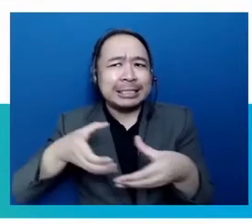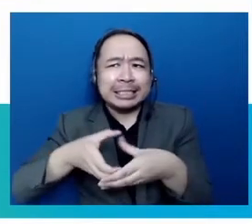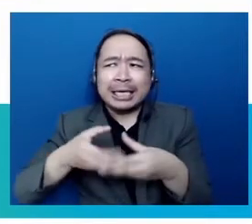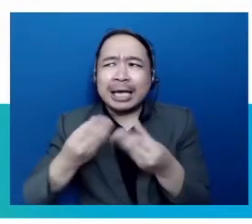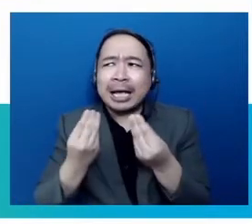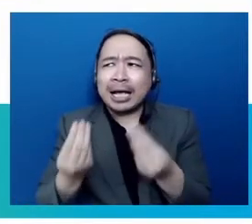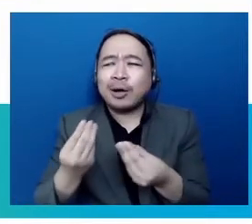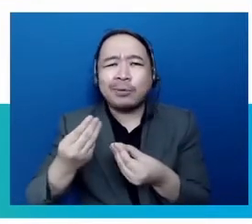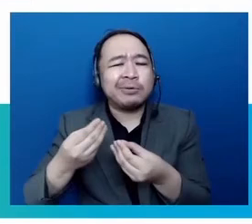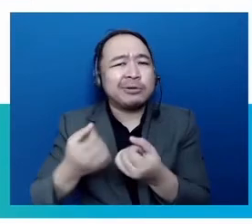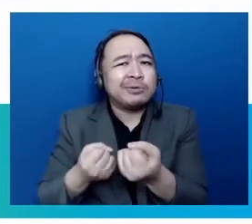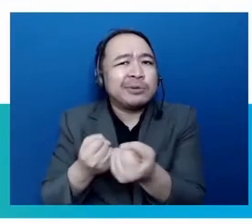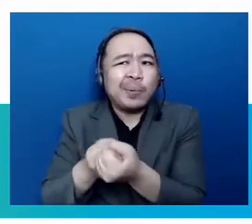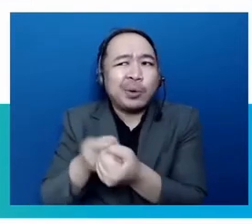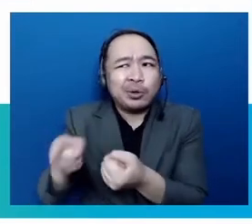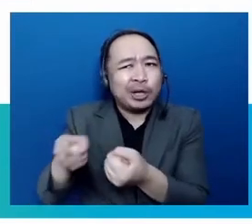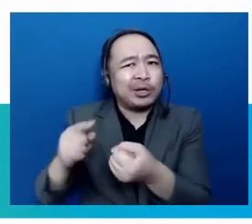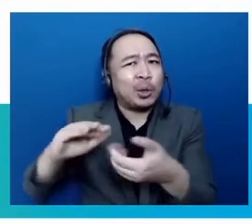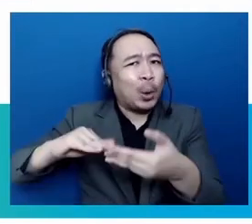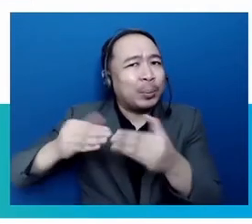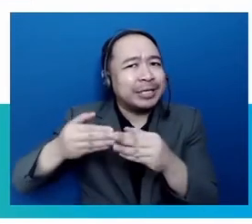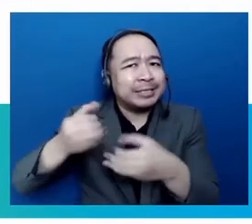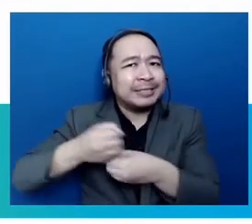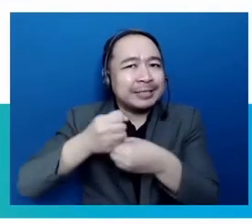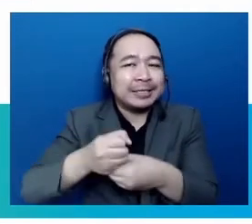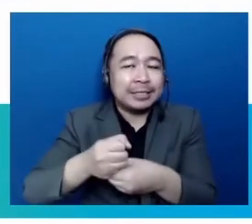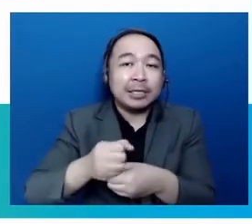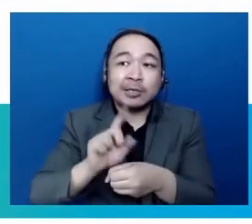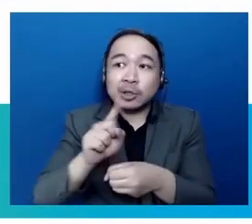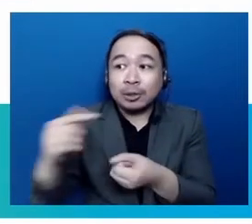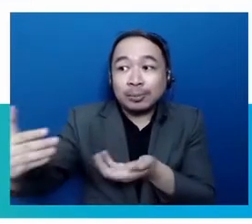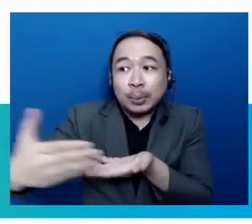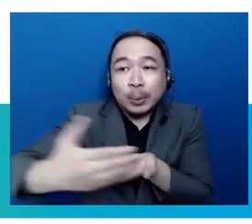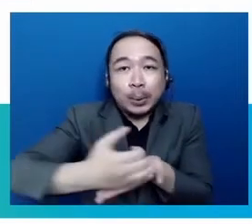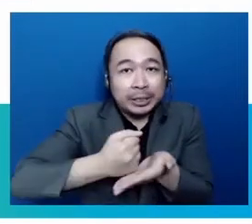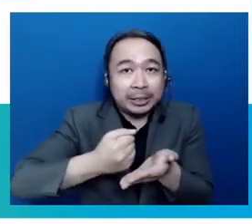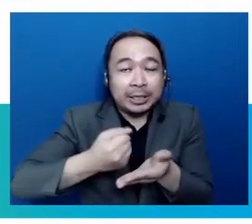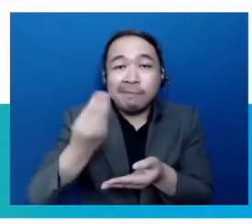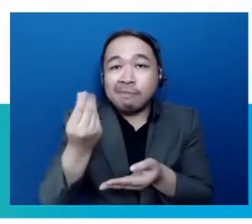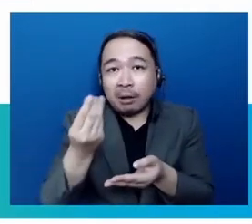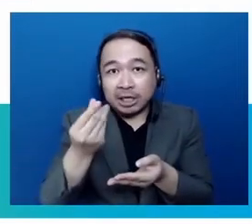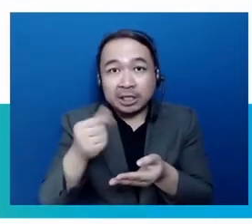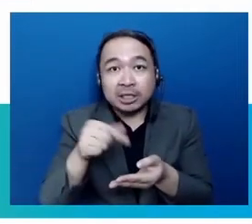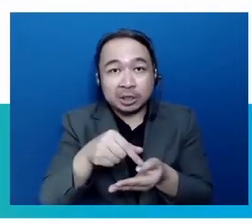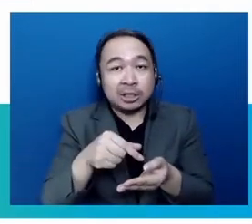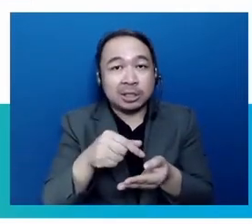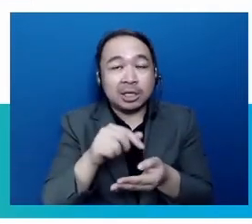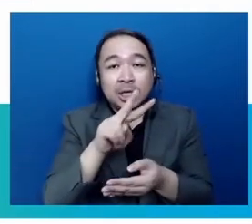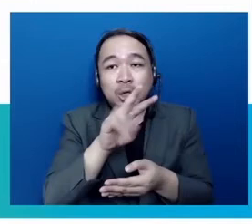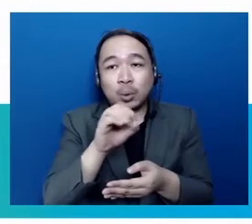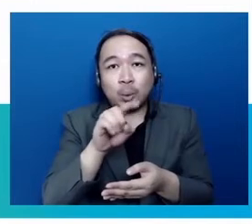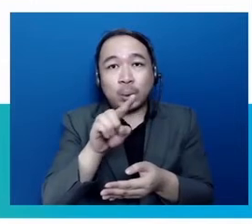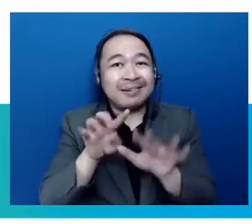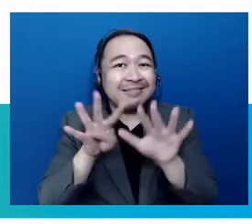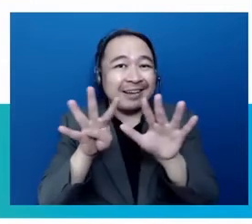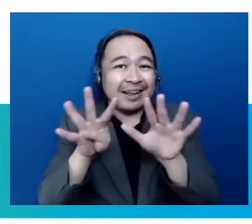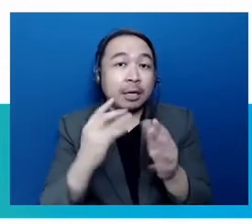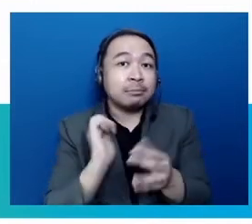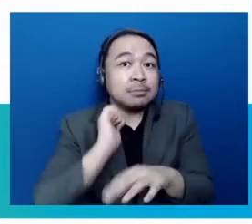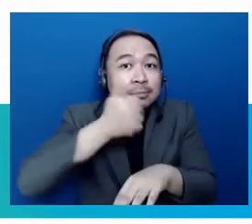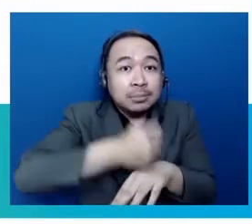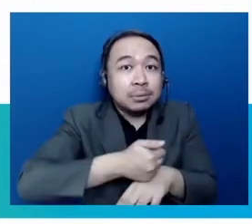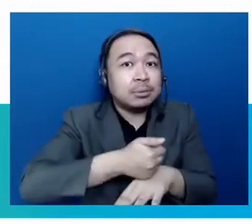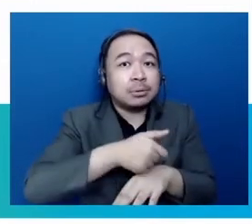And we decided to use the donations that we got from a 2019 fundraiser to install mooring buoys in this marine protected area